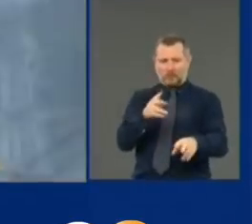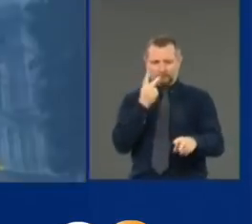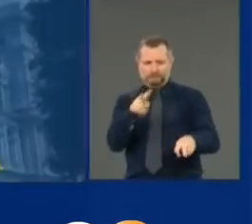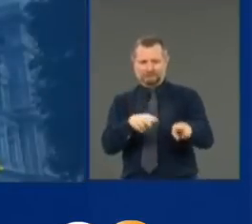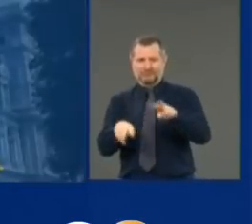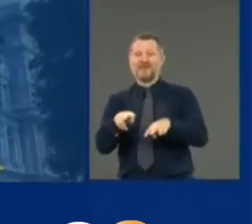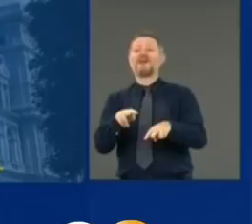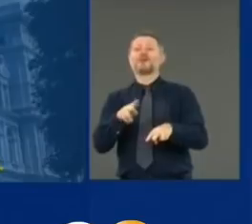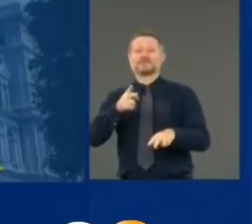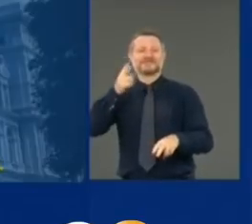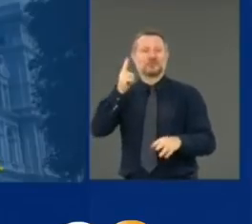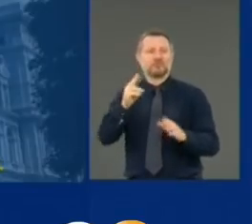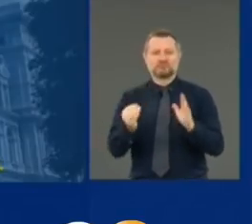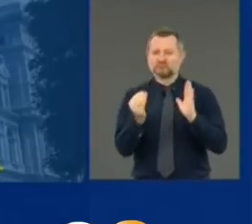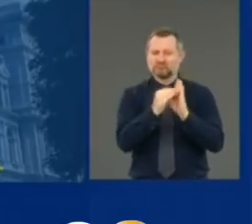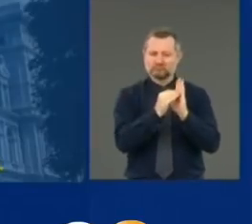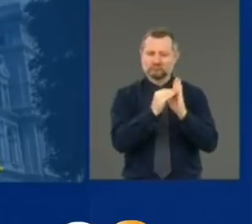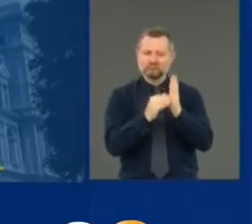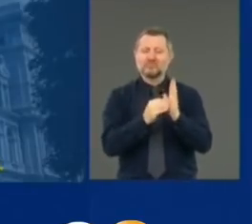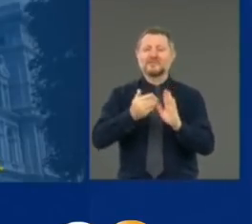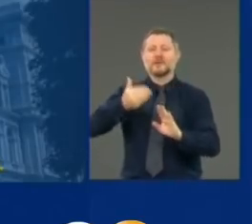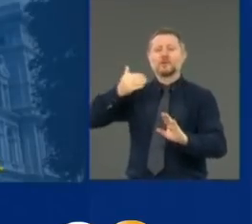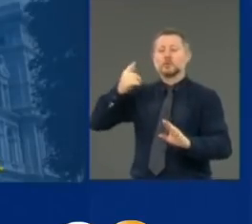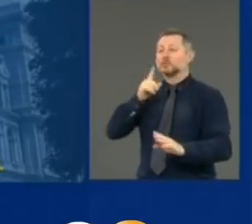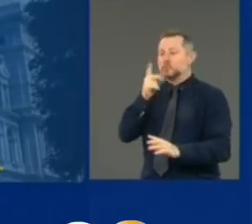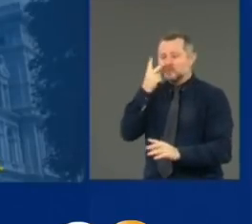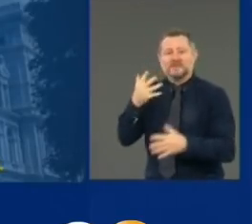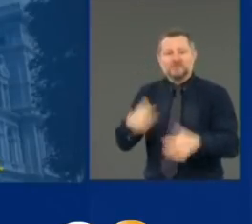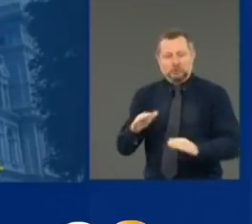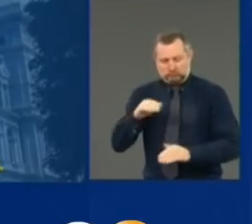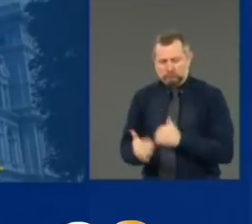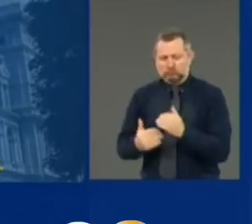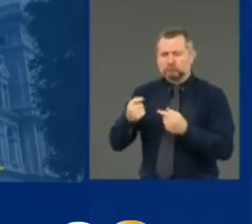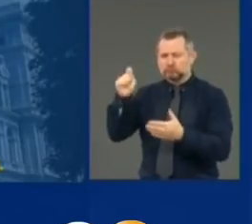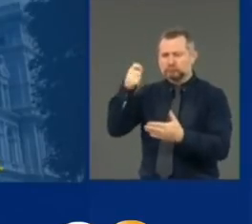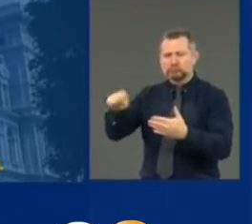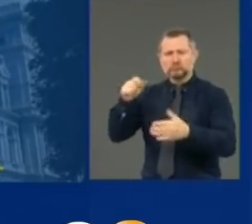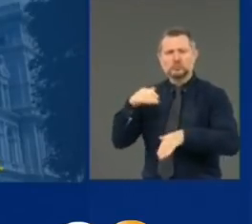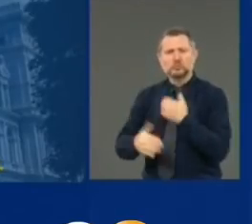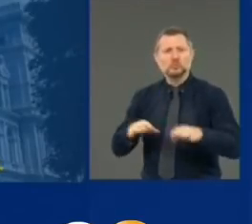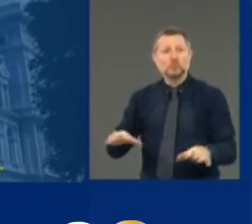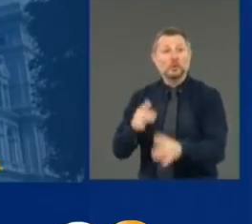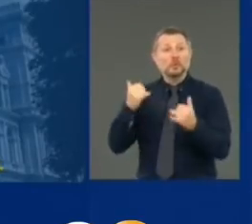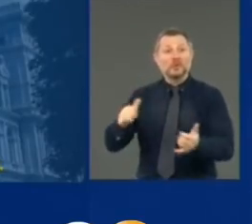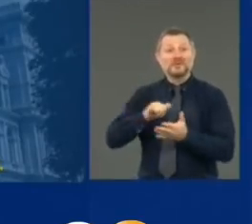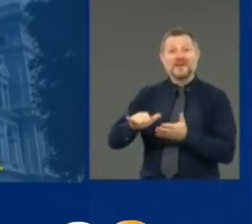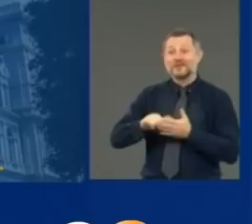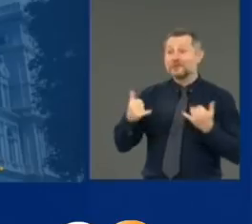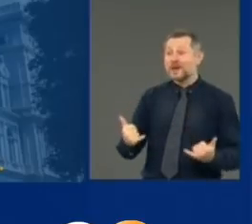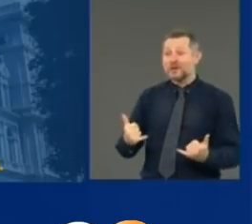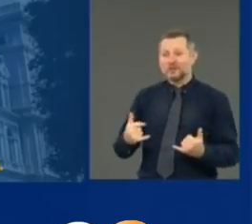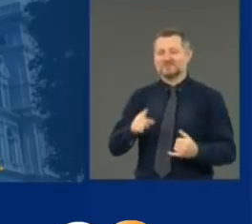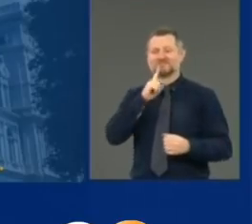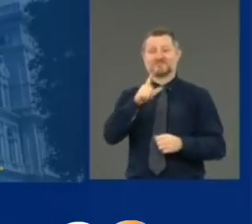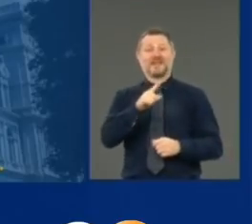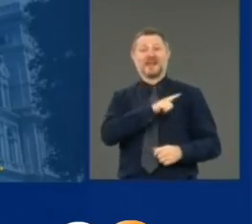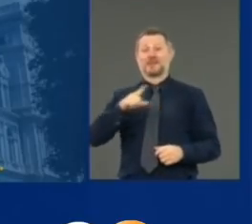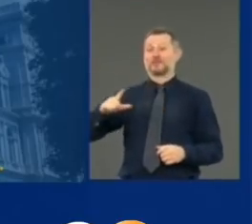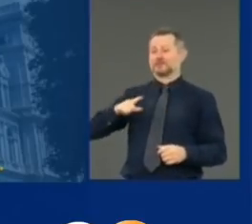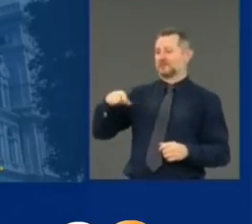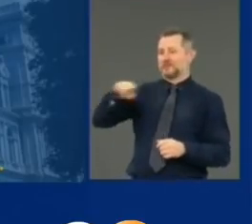books have all taught us. So New York is leading with real reform. The New York State Legislature came back last